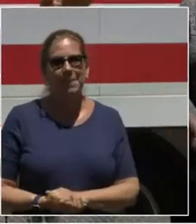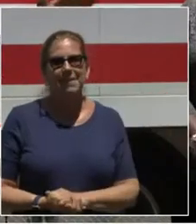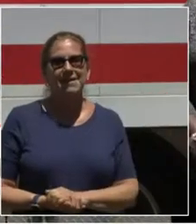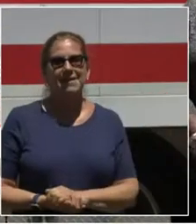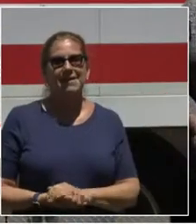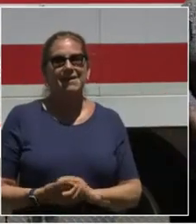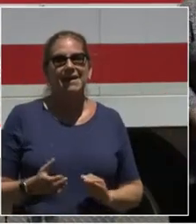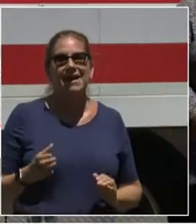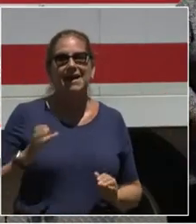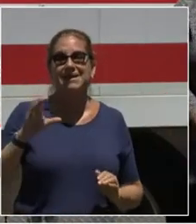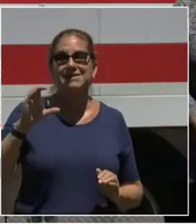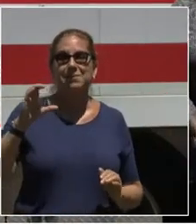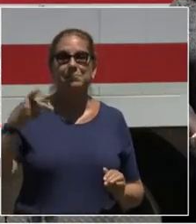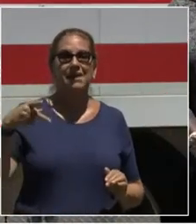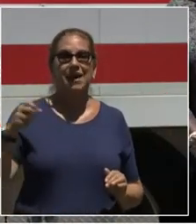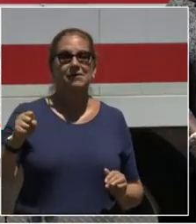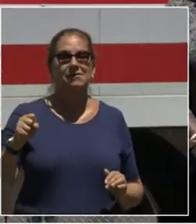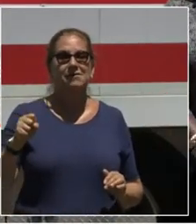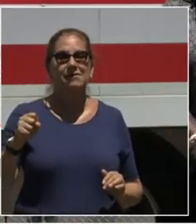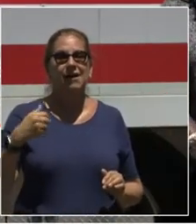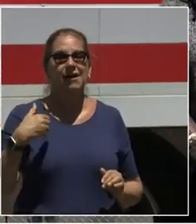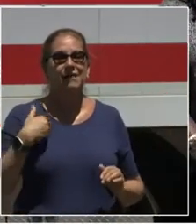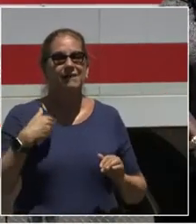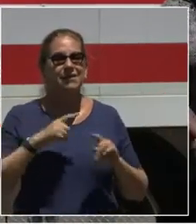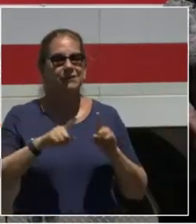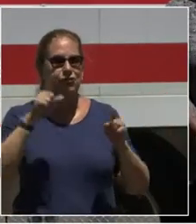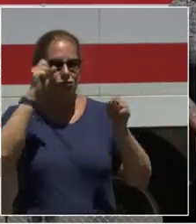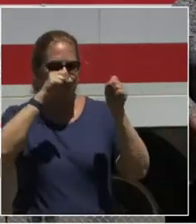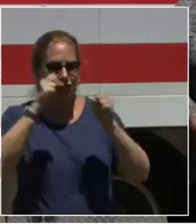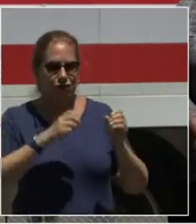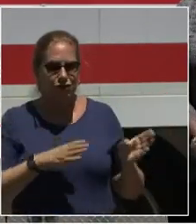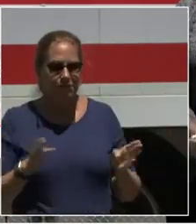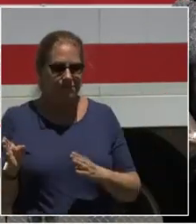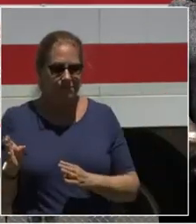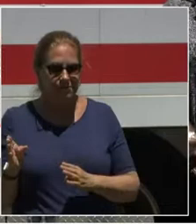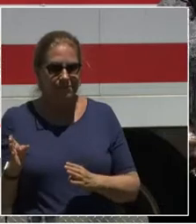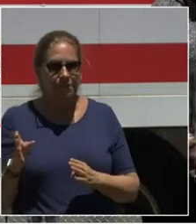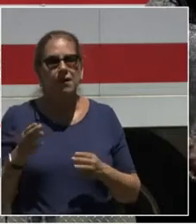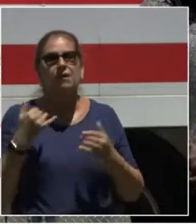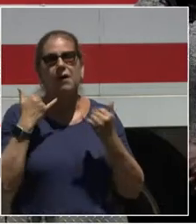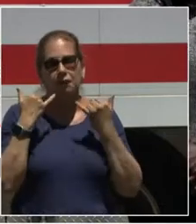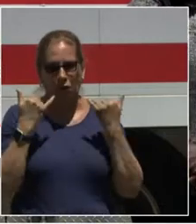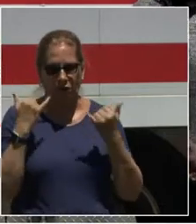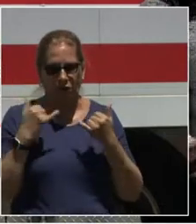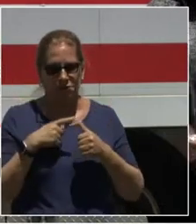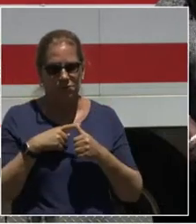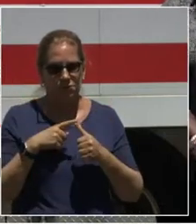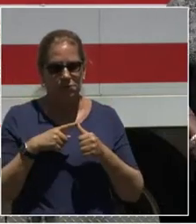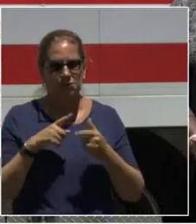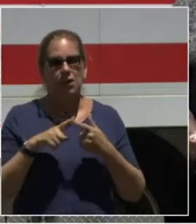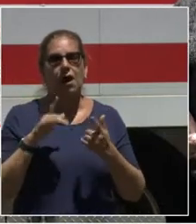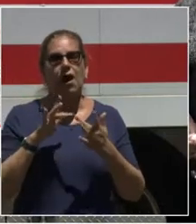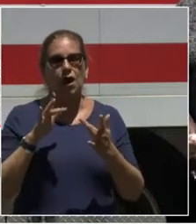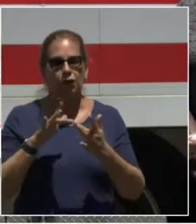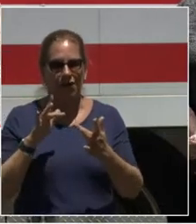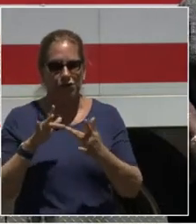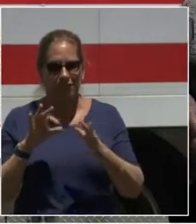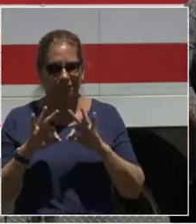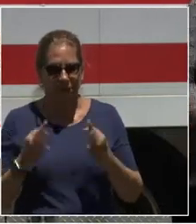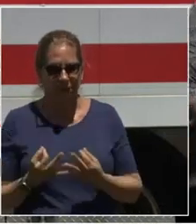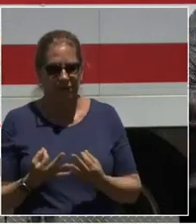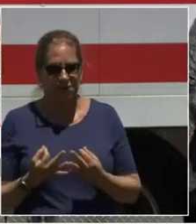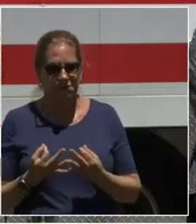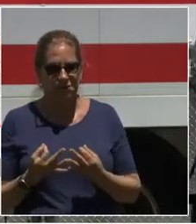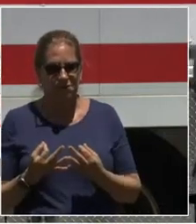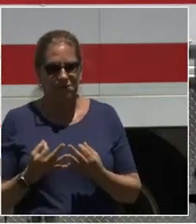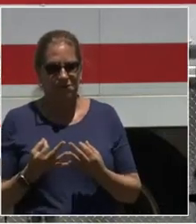you outlined. It does include phone calls and outreach to families. But we take advantage of the enrollment season that we're in right